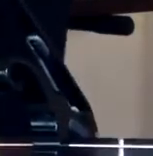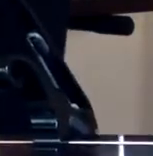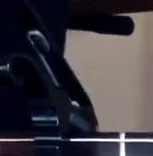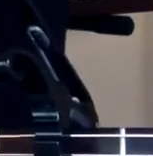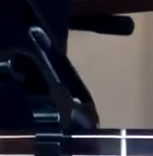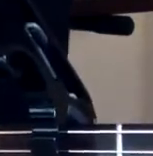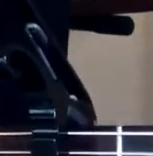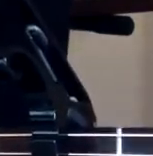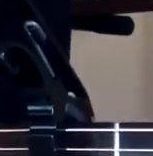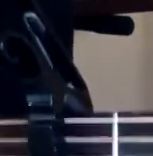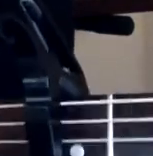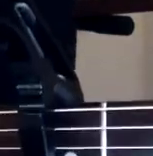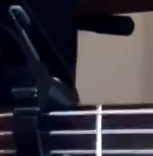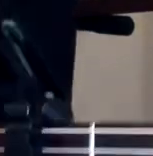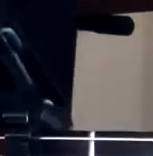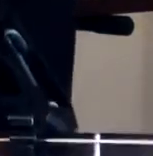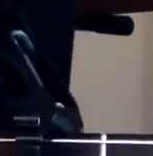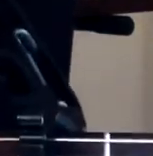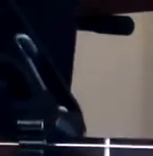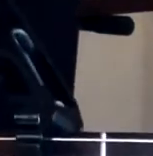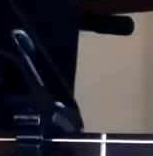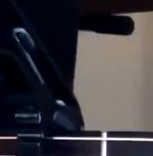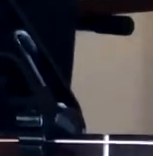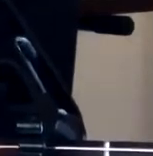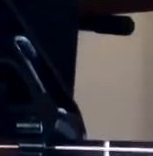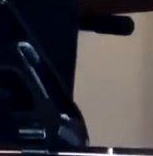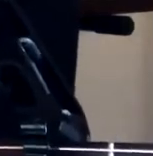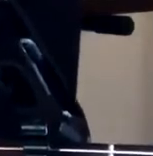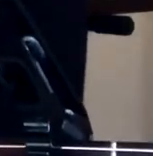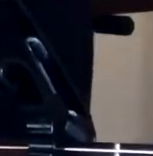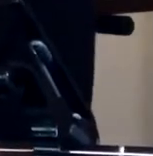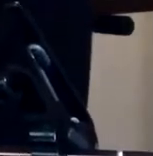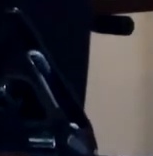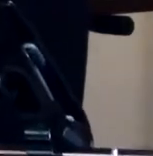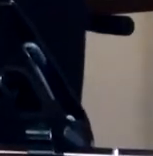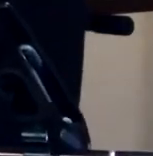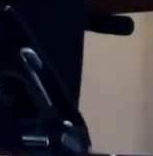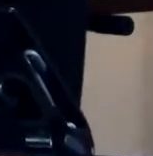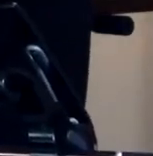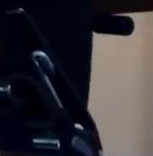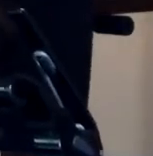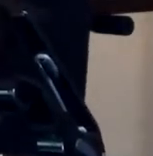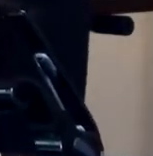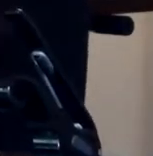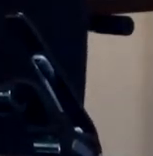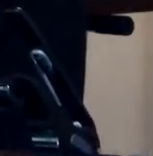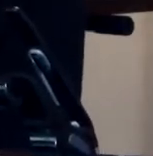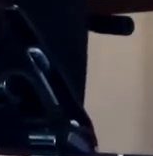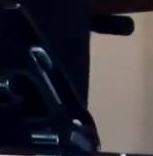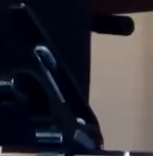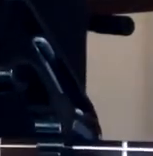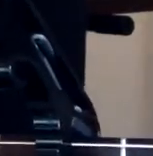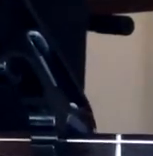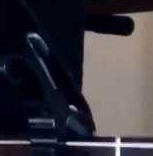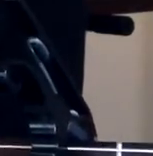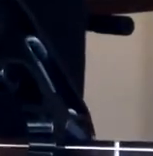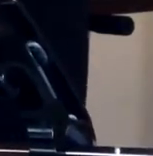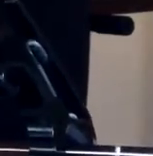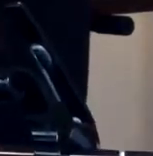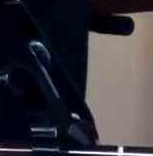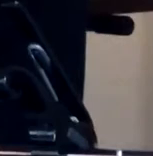So I can understand how you all came about. And I will not